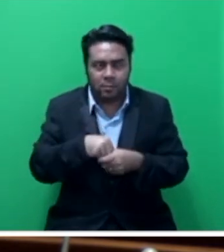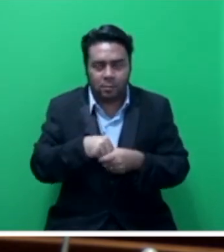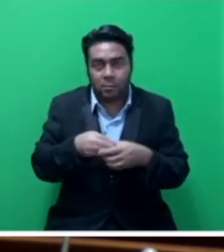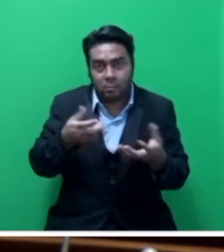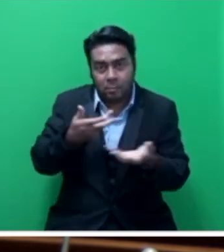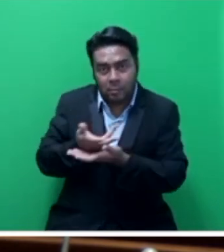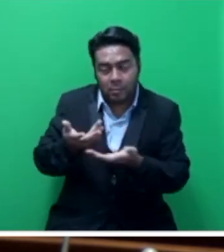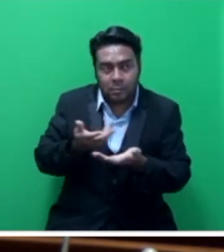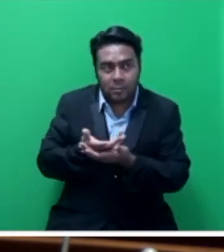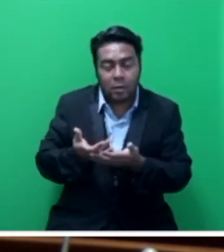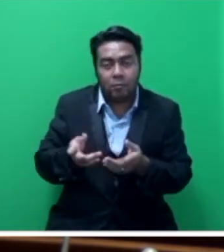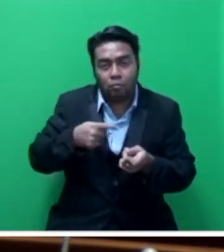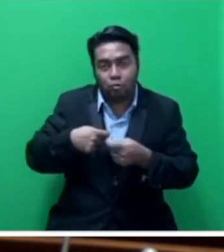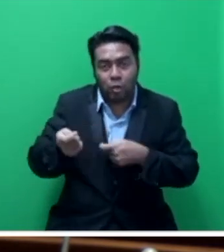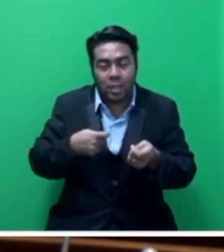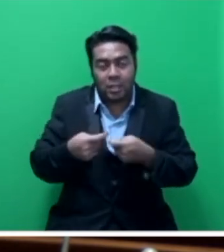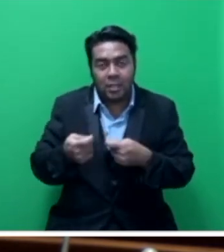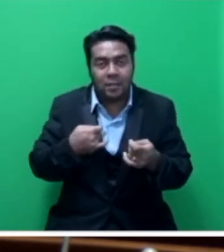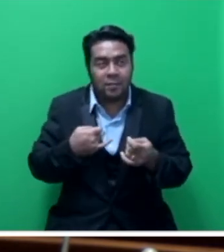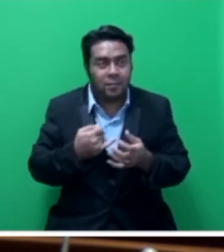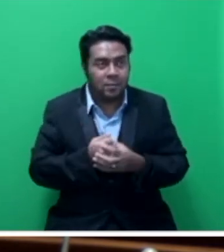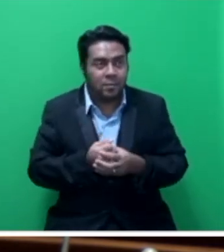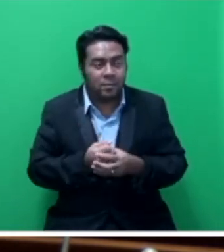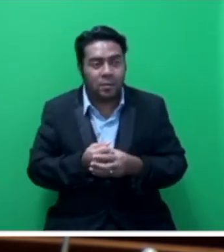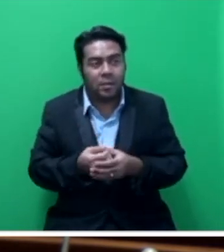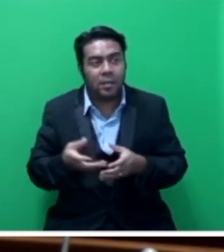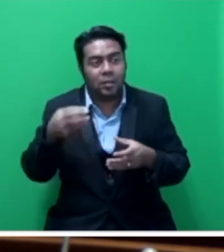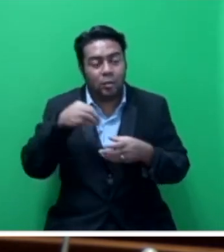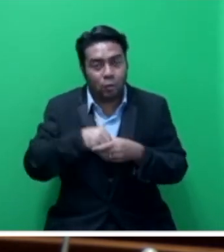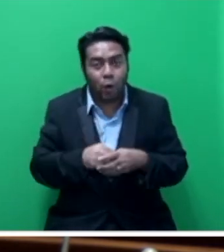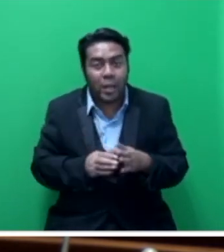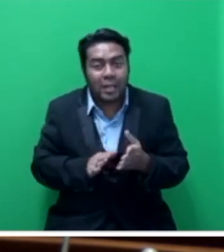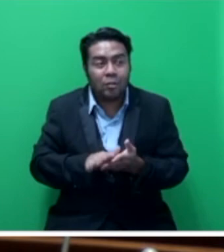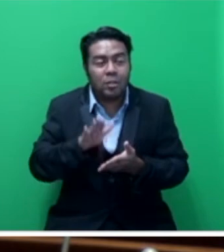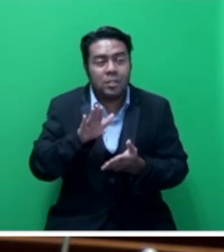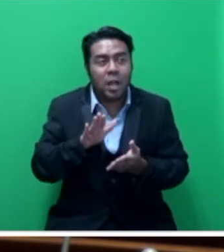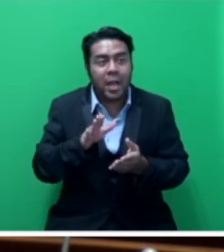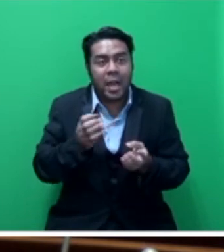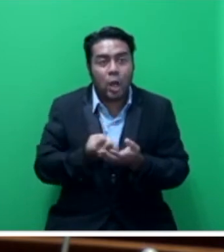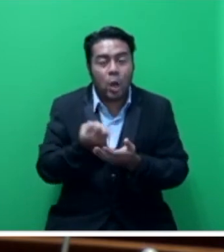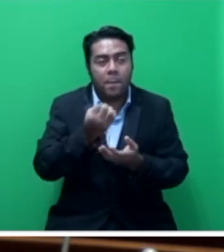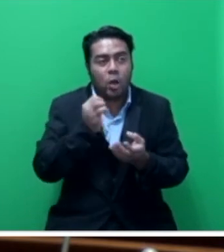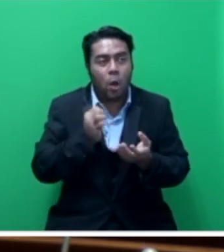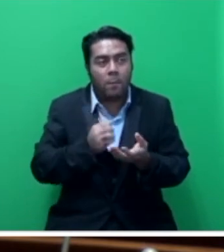on trade and investment with an objective to increase economic opportunities between Fiji and the